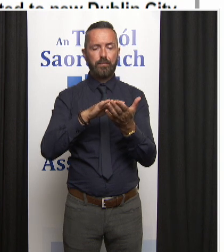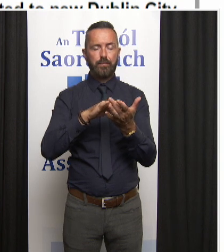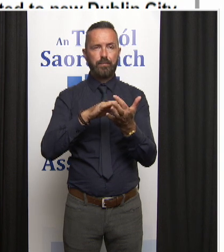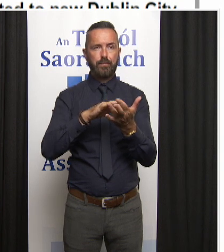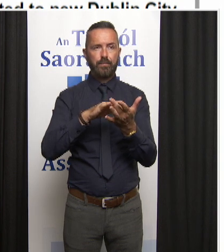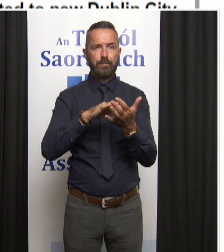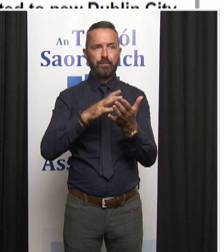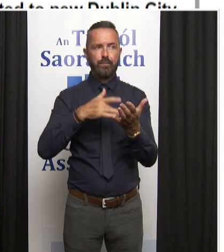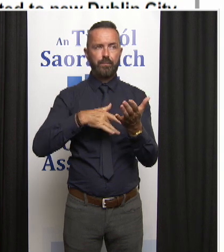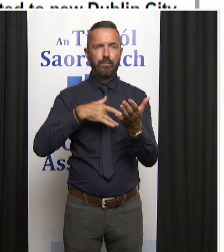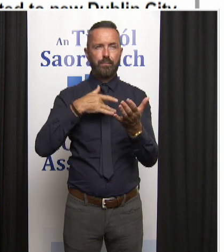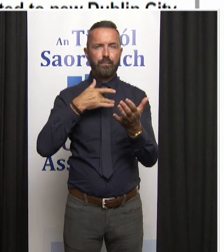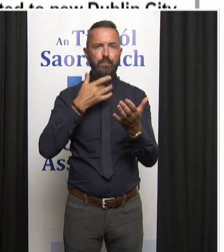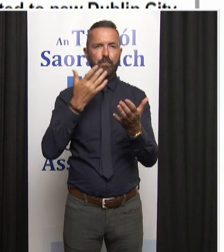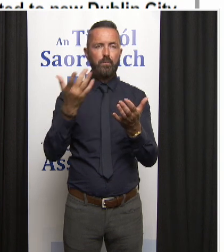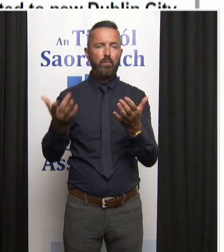It was felt that